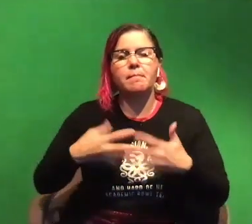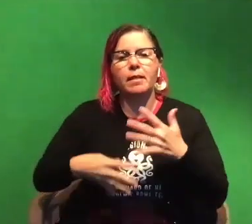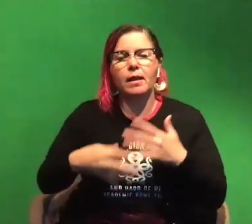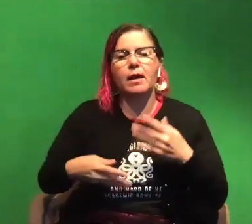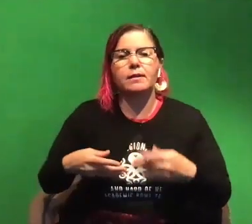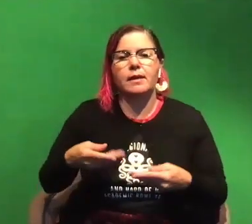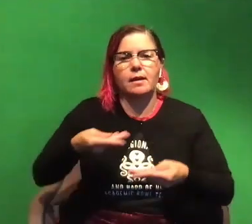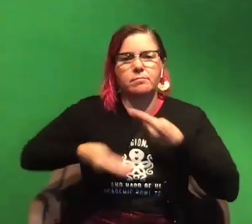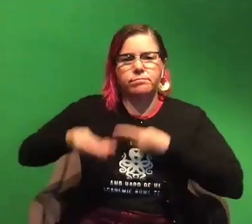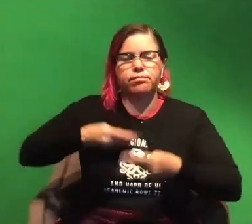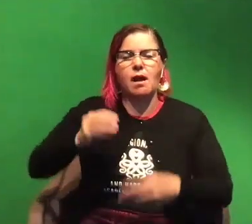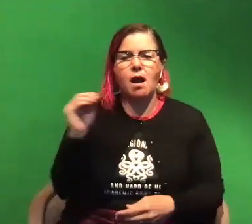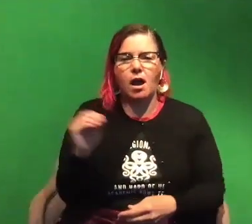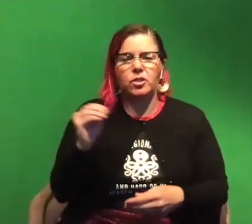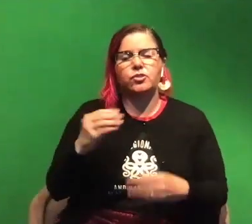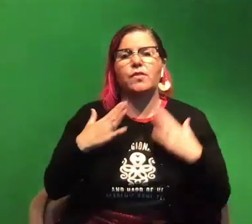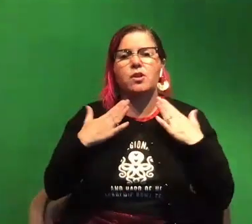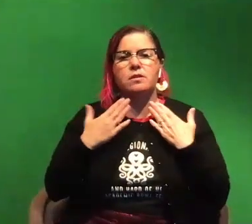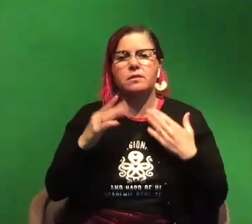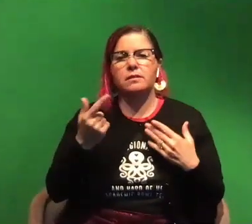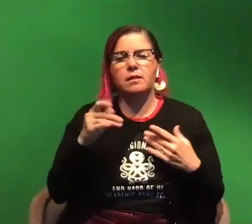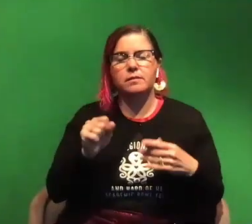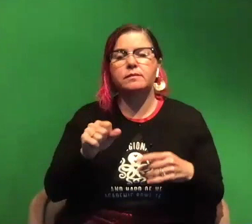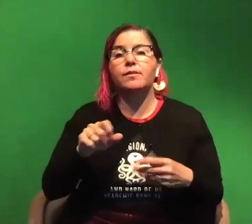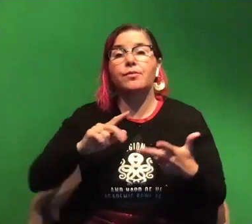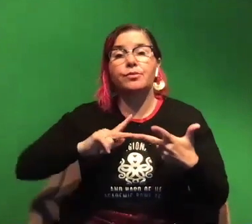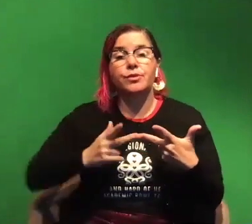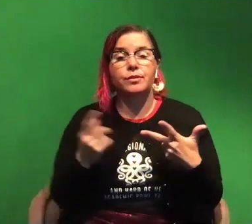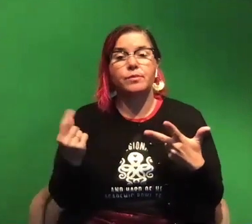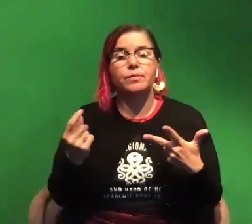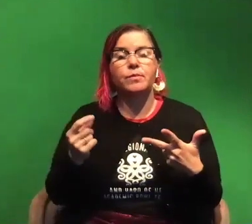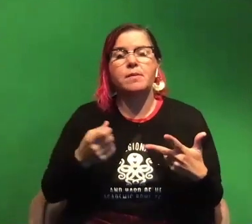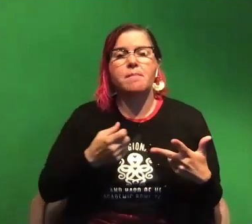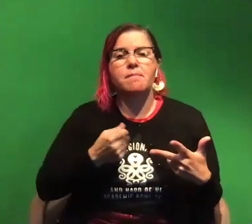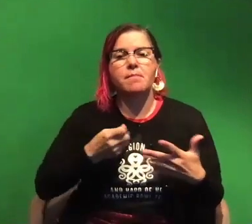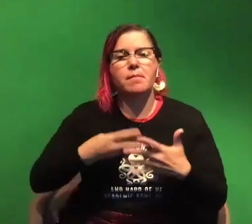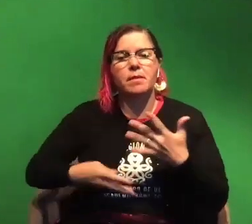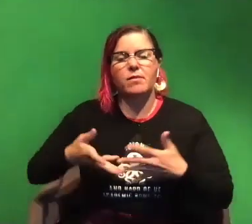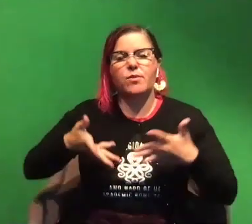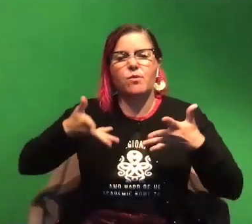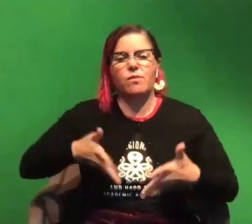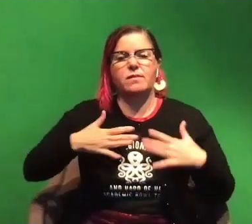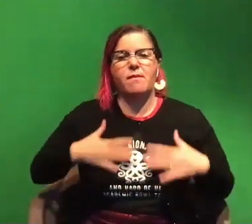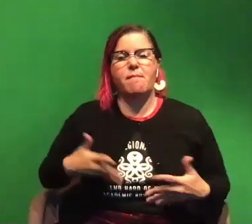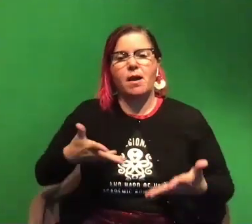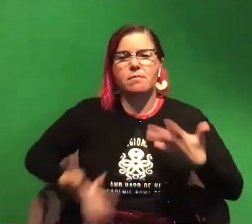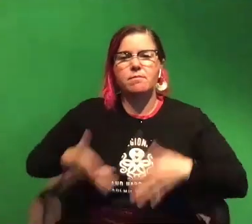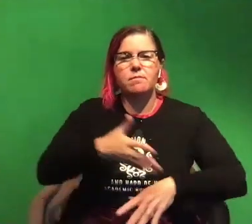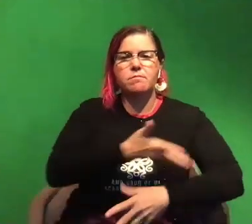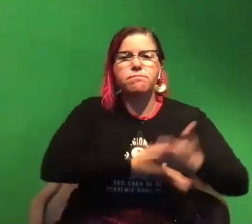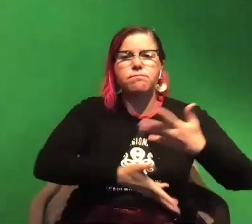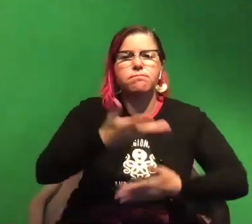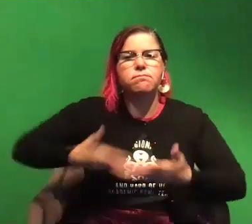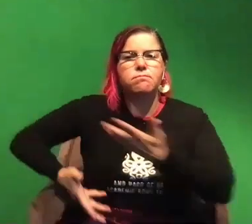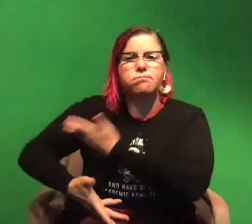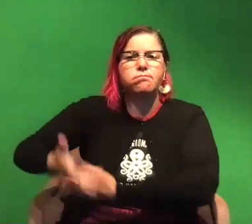on oxygenation. And then the third heart is pumping blood through the rest of the body and through the arms and the rest of the mantle